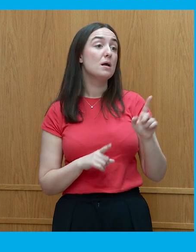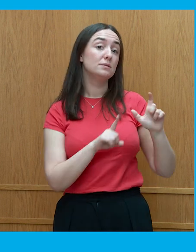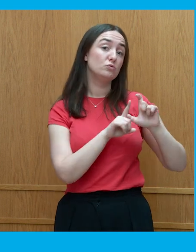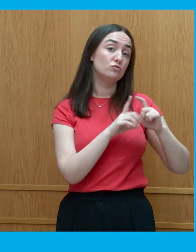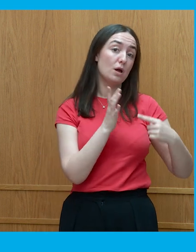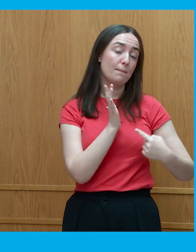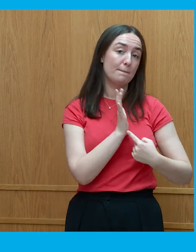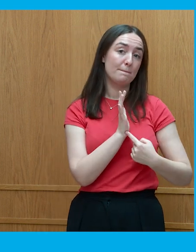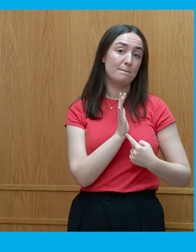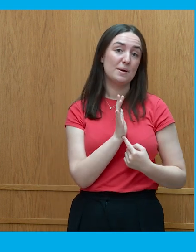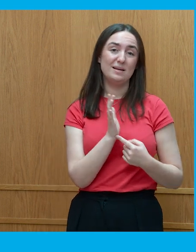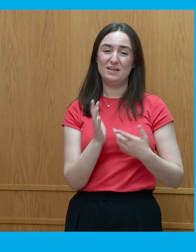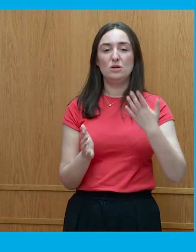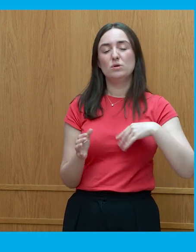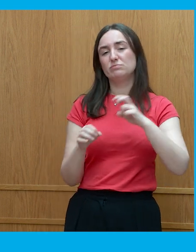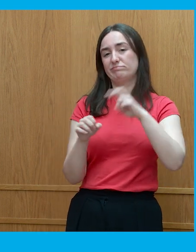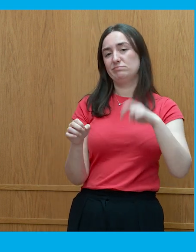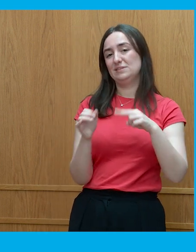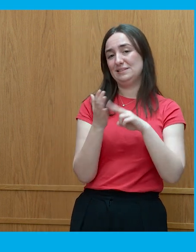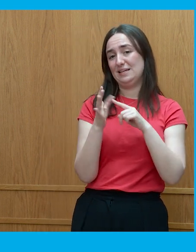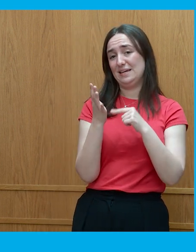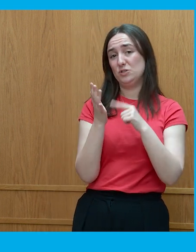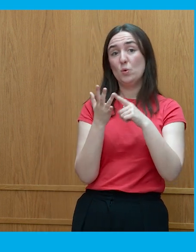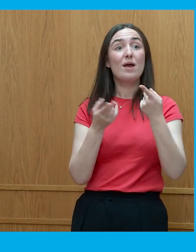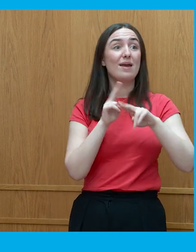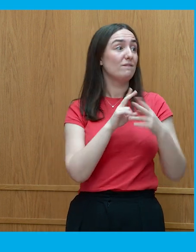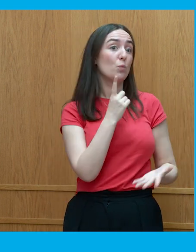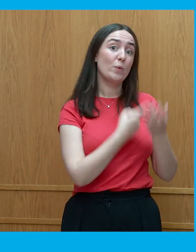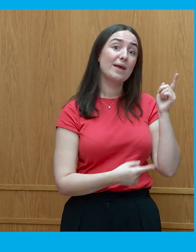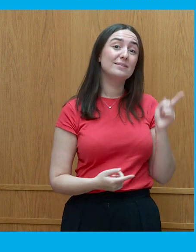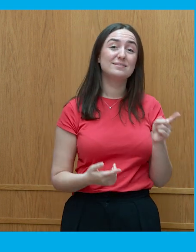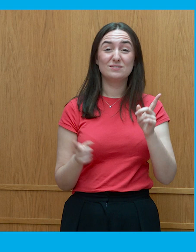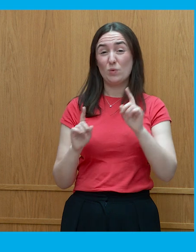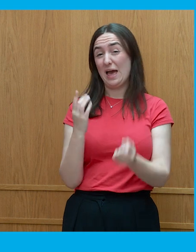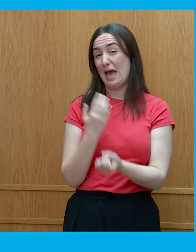to leave NATO. I mean, if he wins, I don't know what happens. I don't know if that,